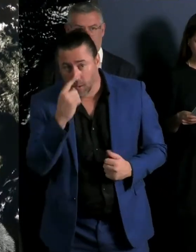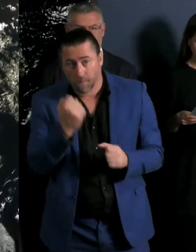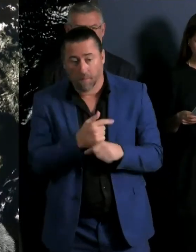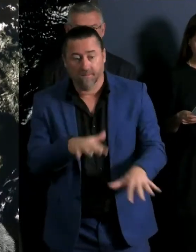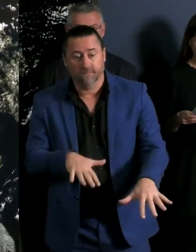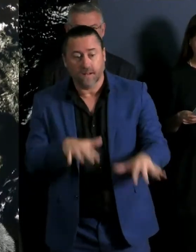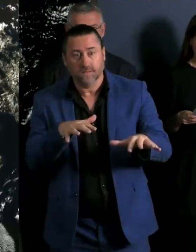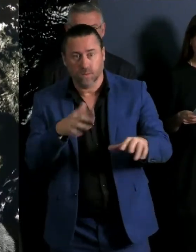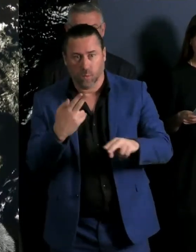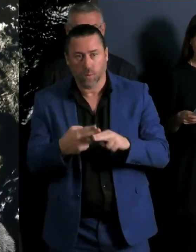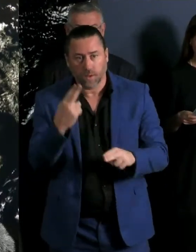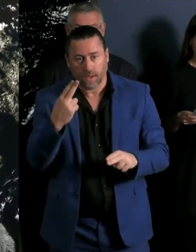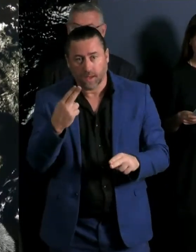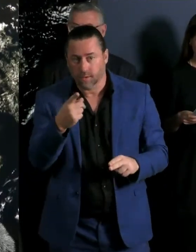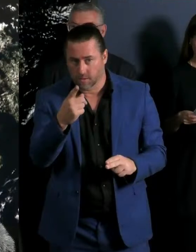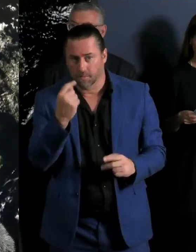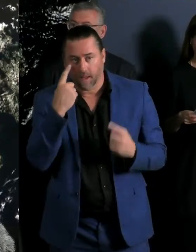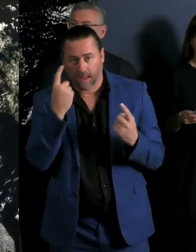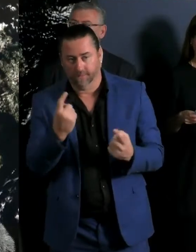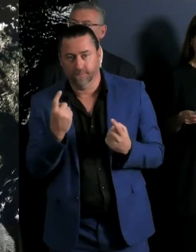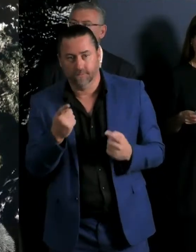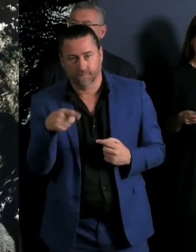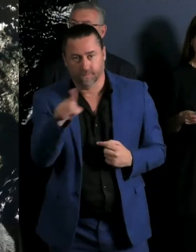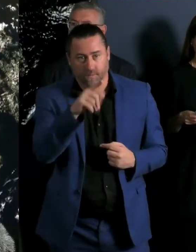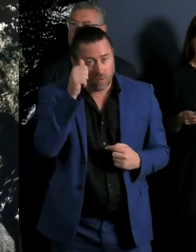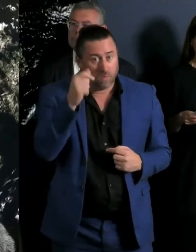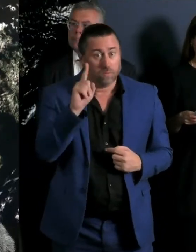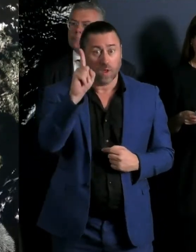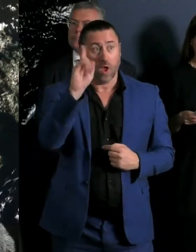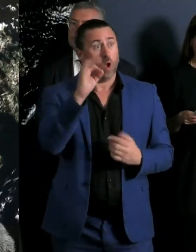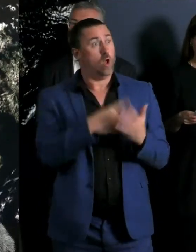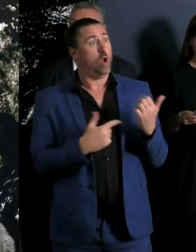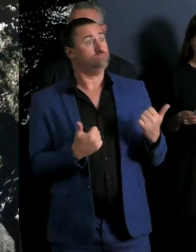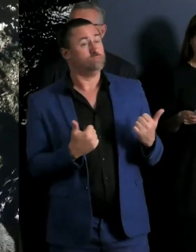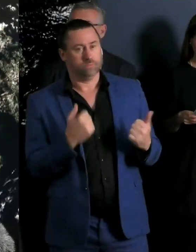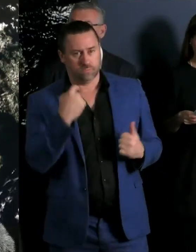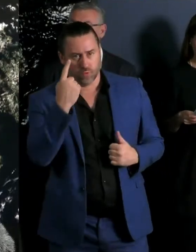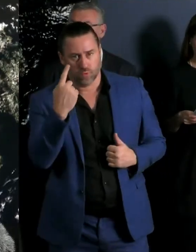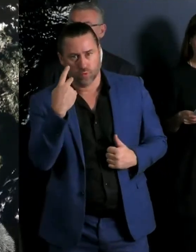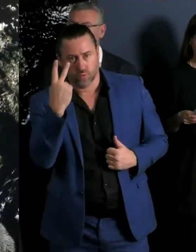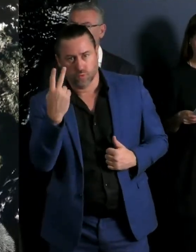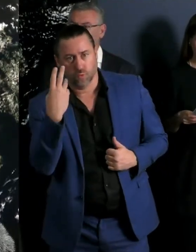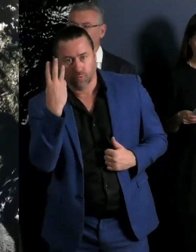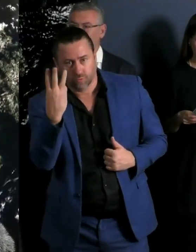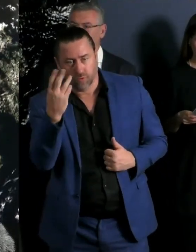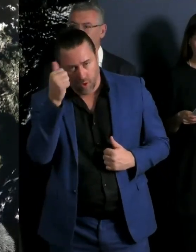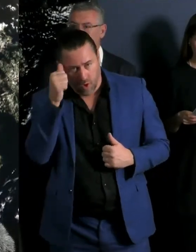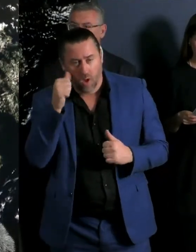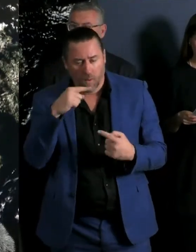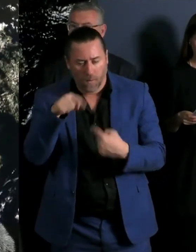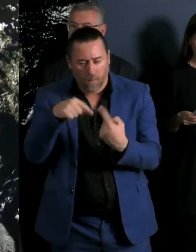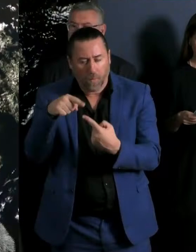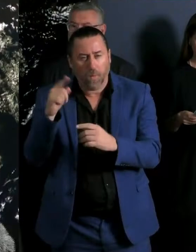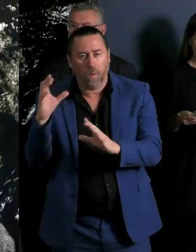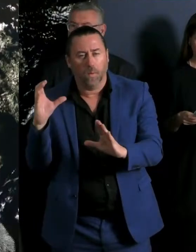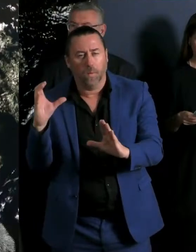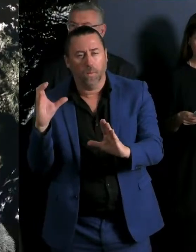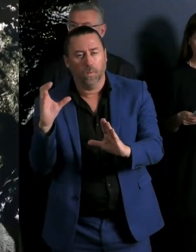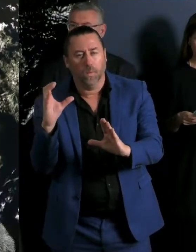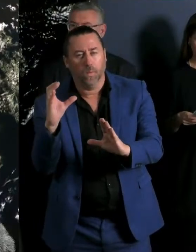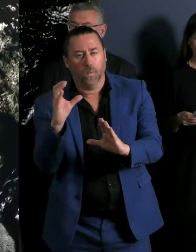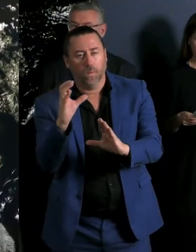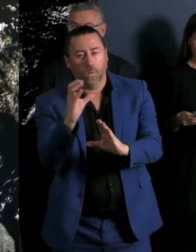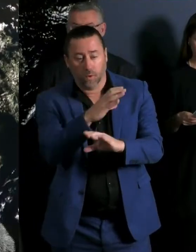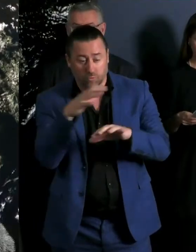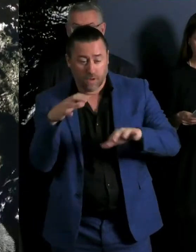is forecast and may continue for days to come as the system moves across the Cape and the rainfall makes